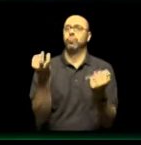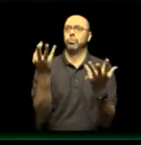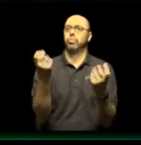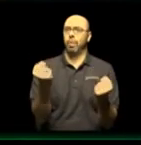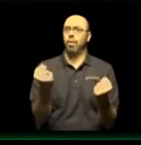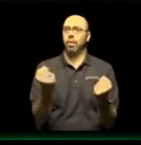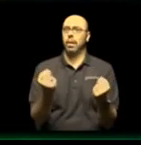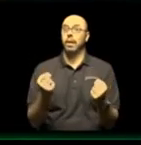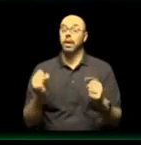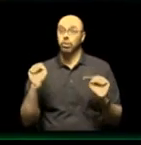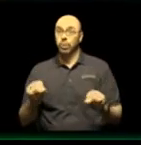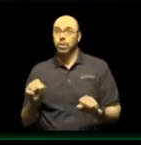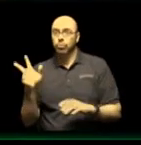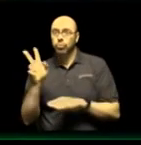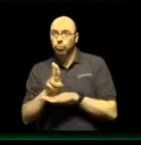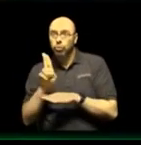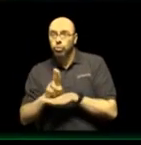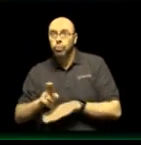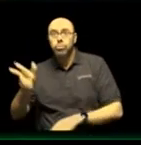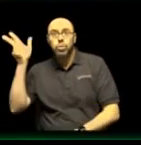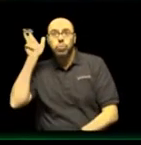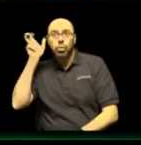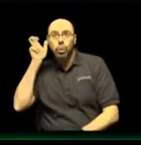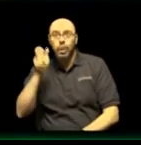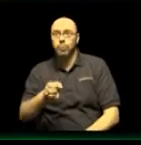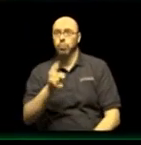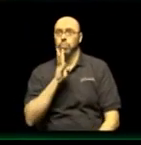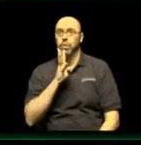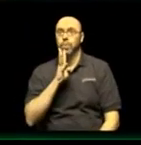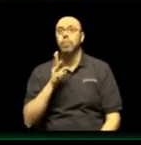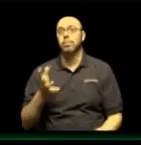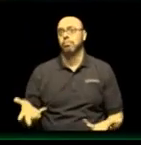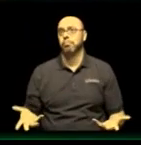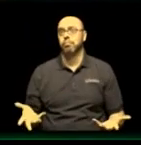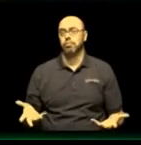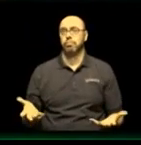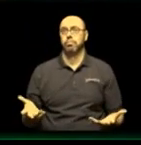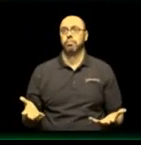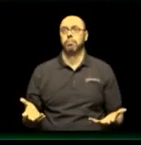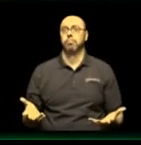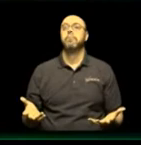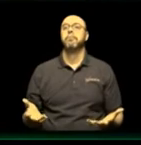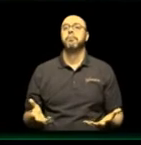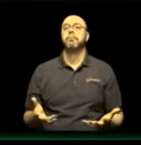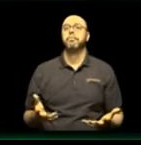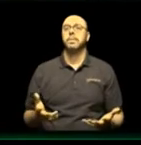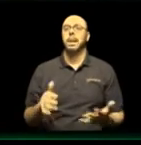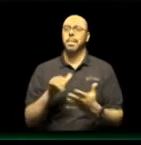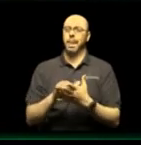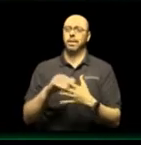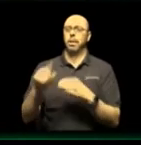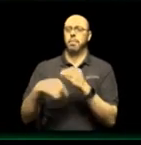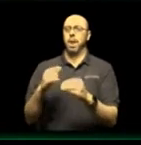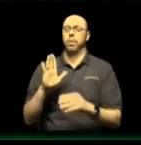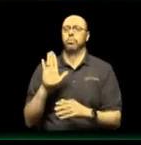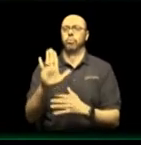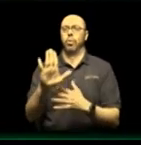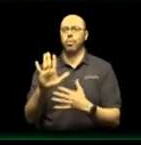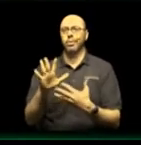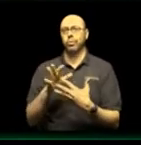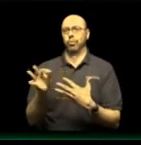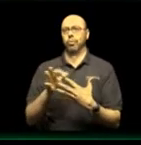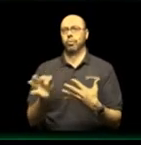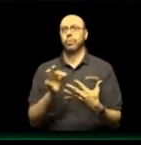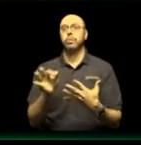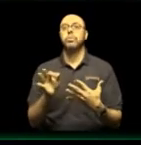okay you're to cochlear or you're to speech transition. And it's about their choice. Wherever you feel